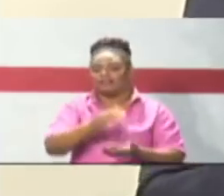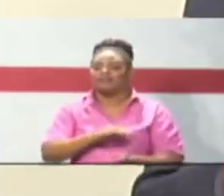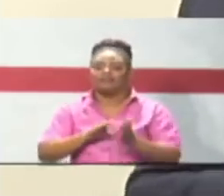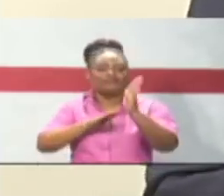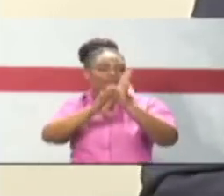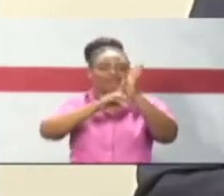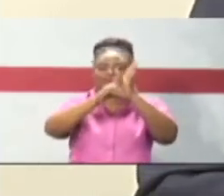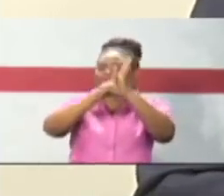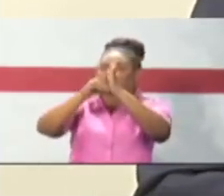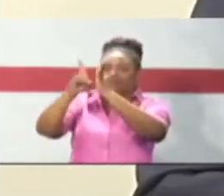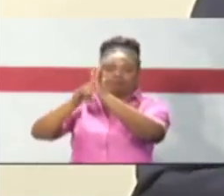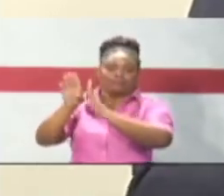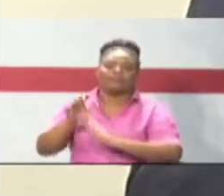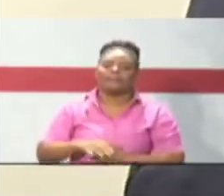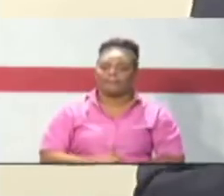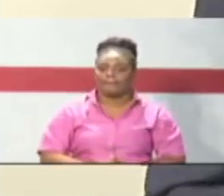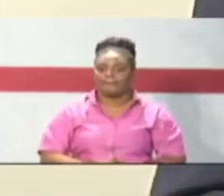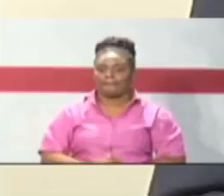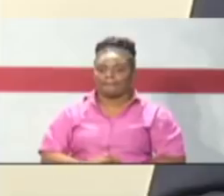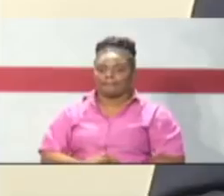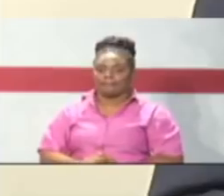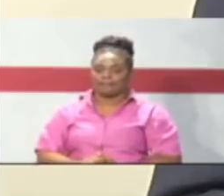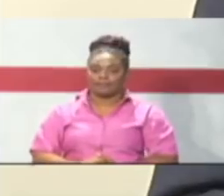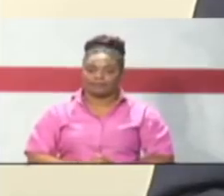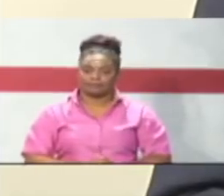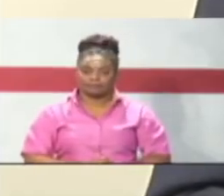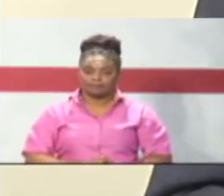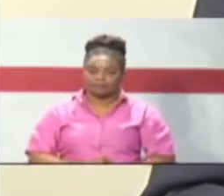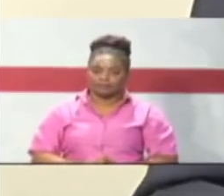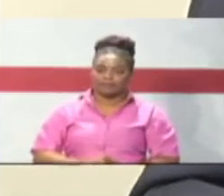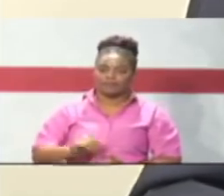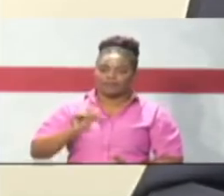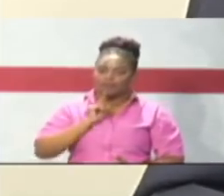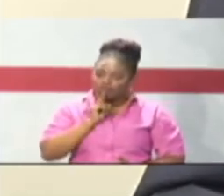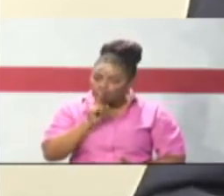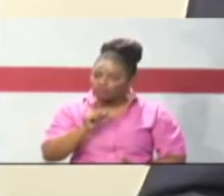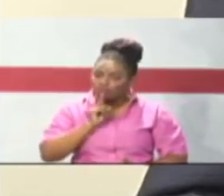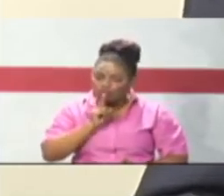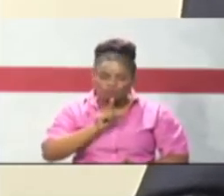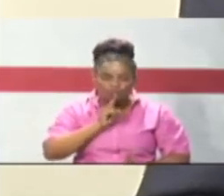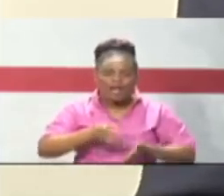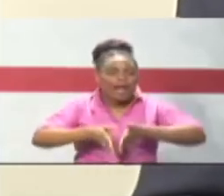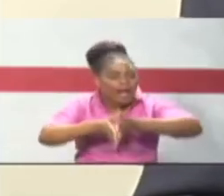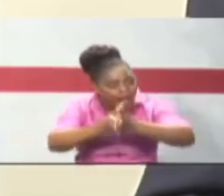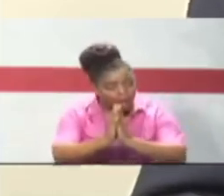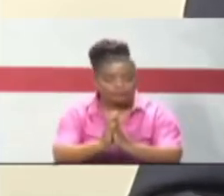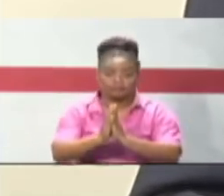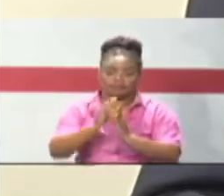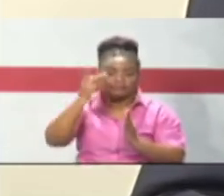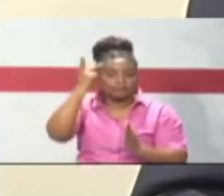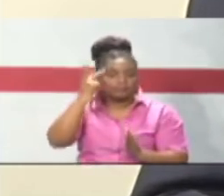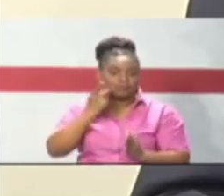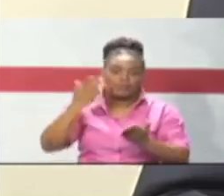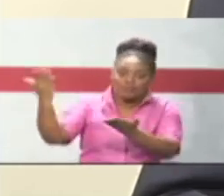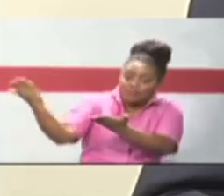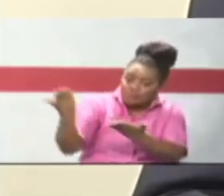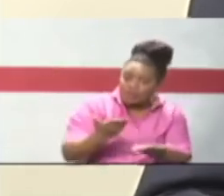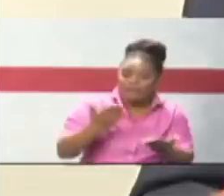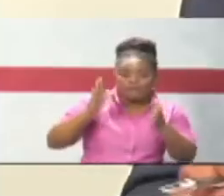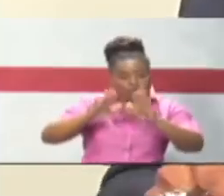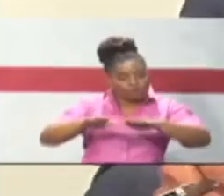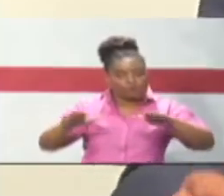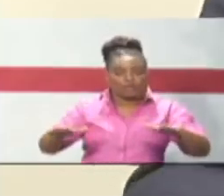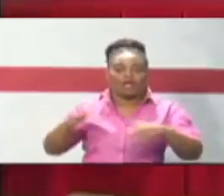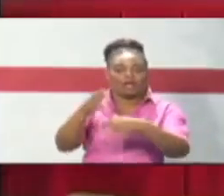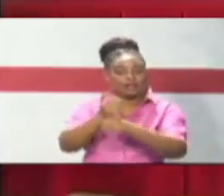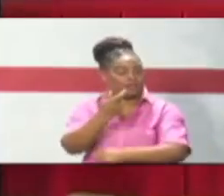building relationships. So I am really appealing to parents. Bring your children out to be vaccinated. Thank you very